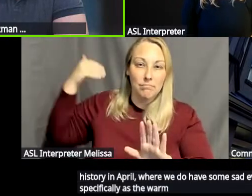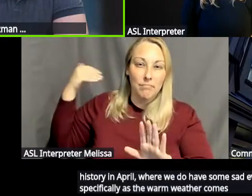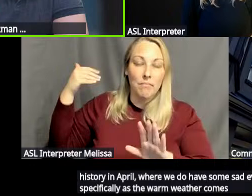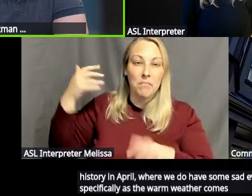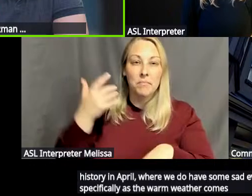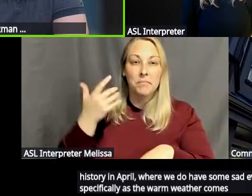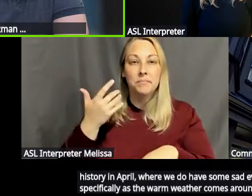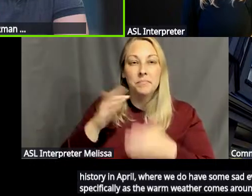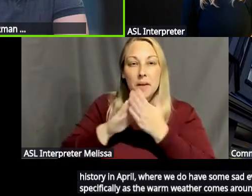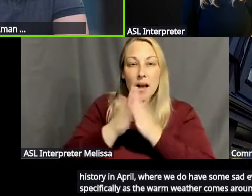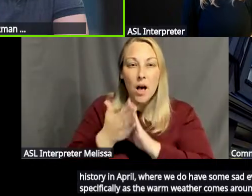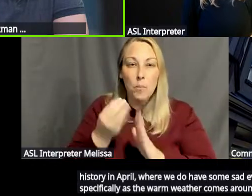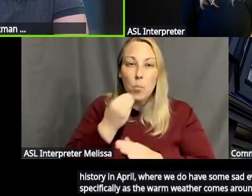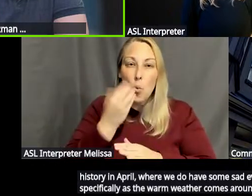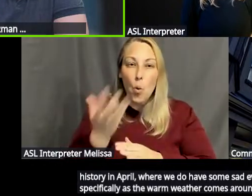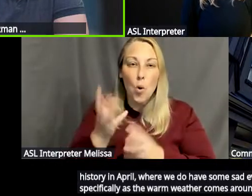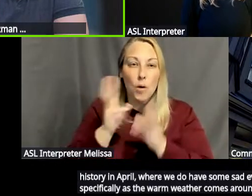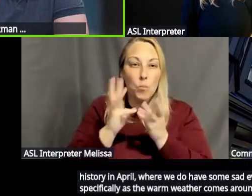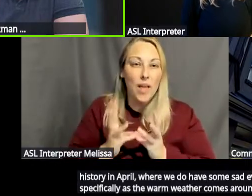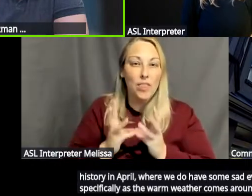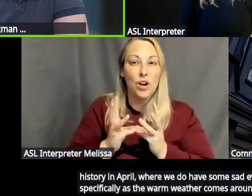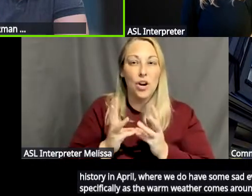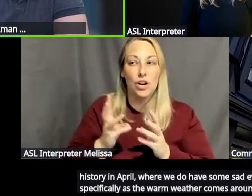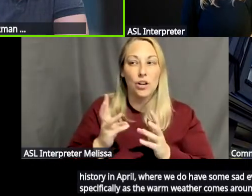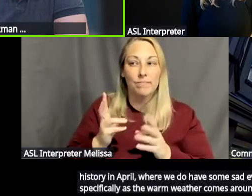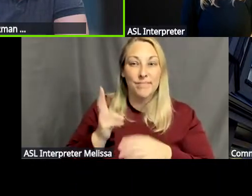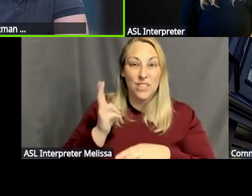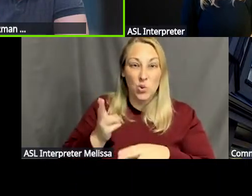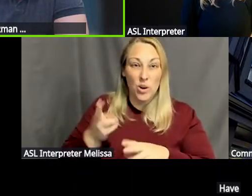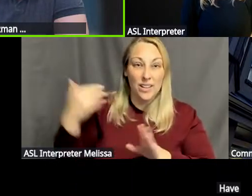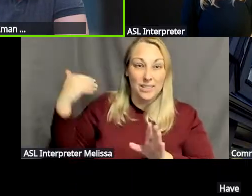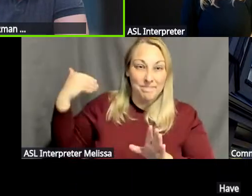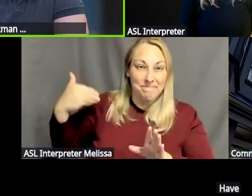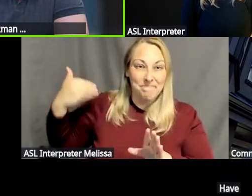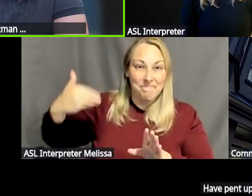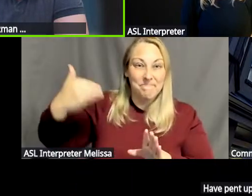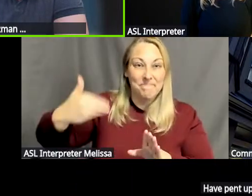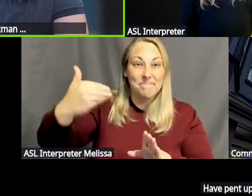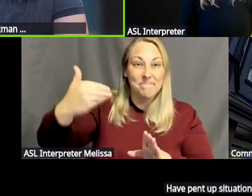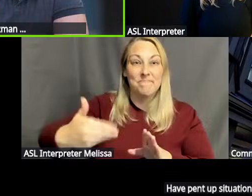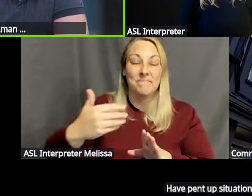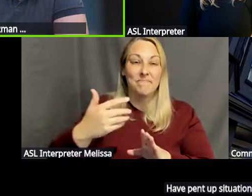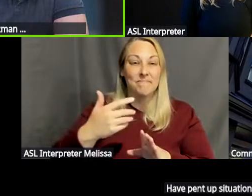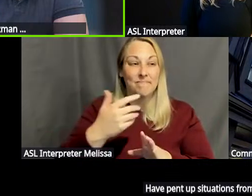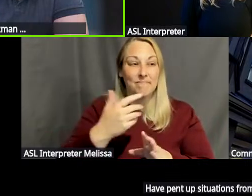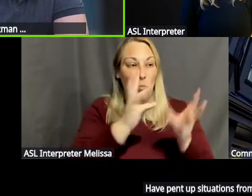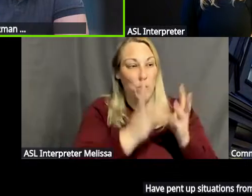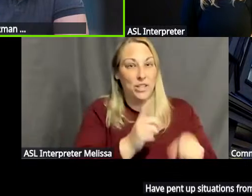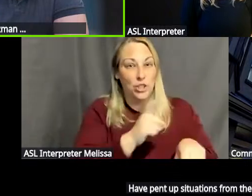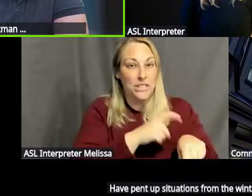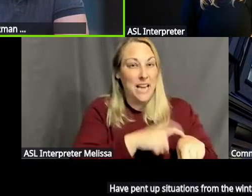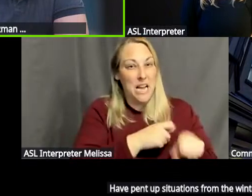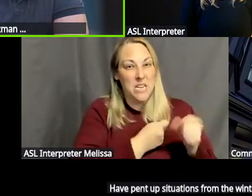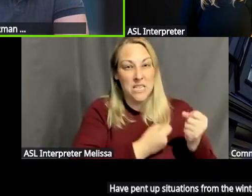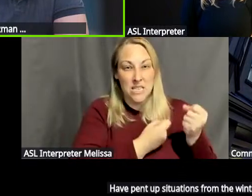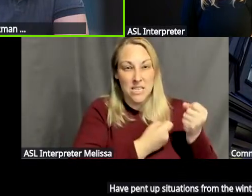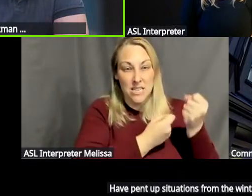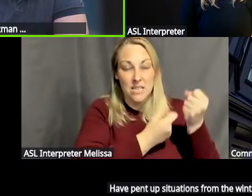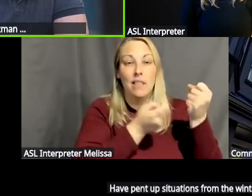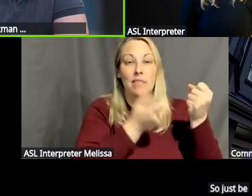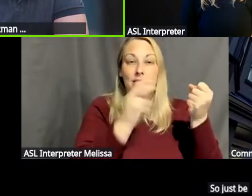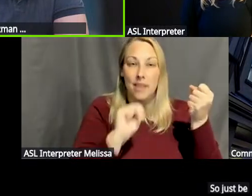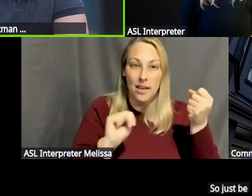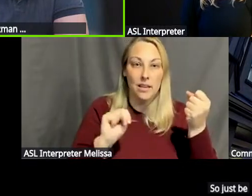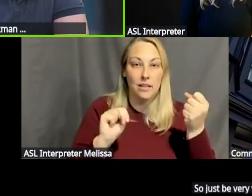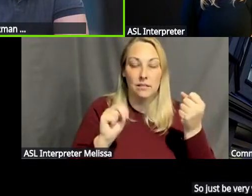I guess, um, have pent-up situations from the winter that just leak into April. So just be very vigilant